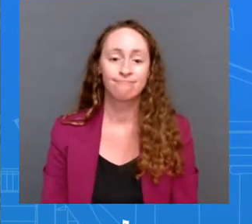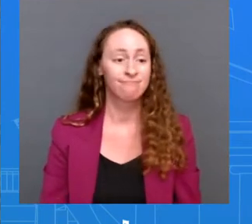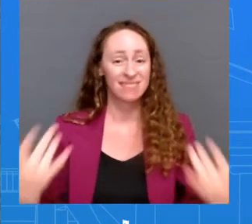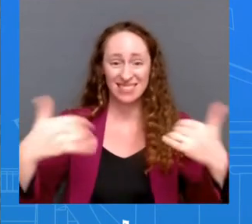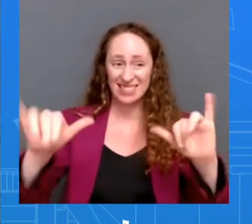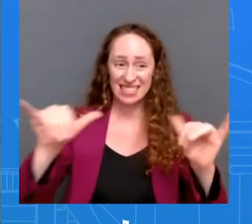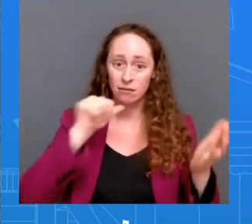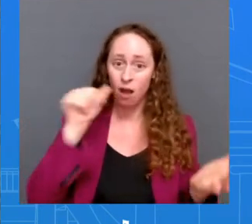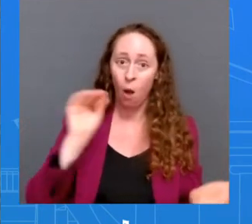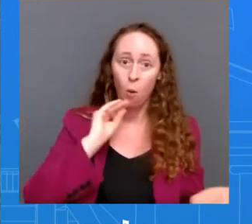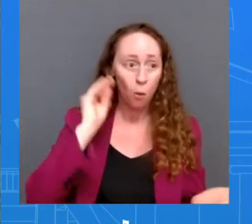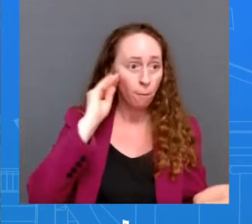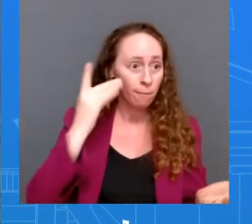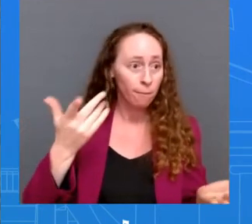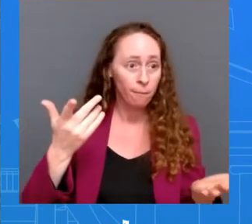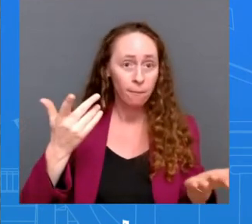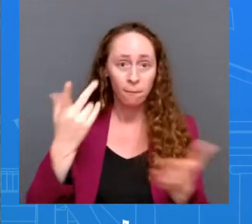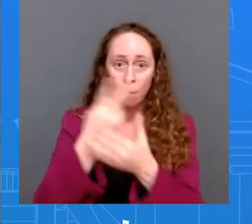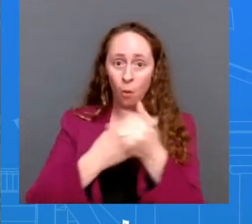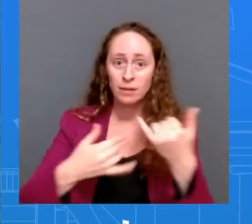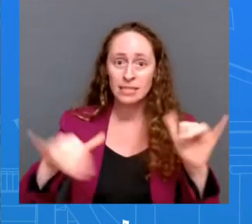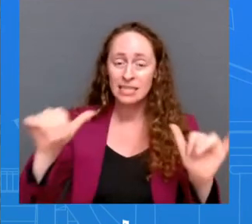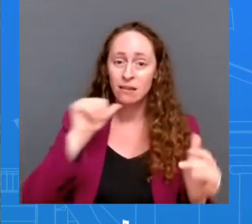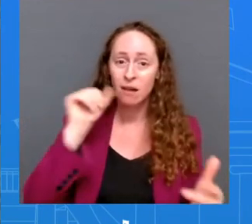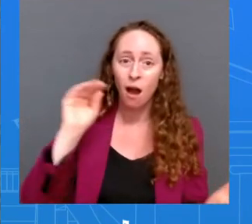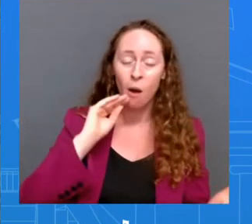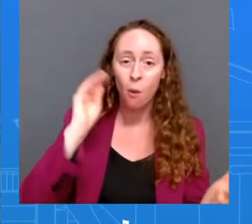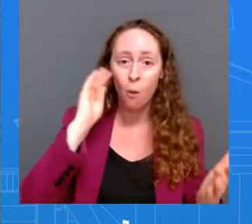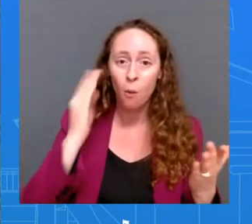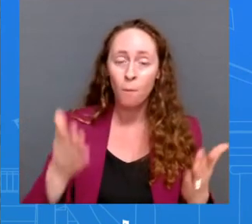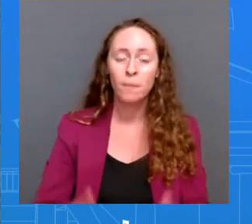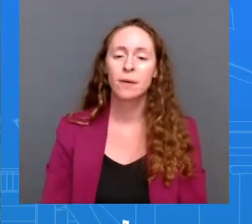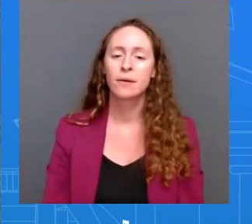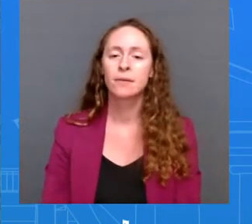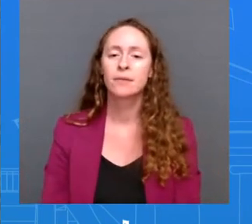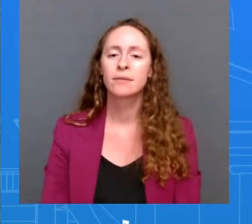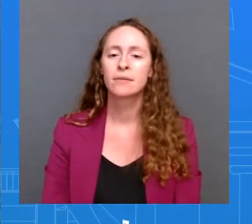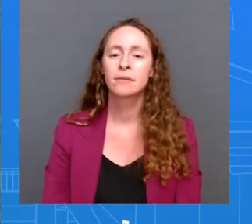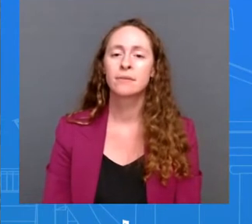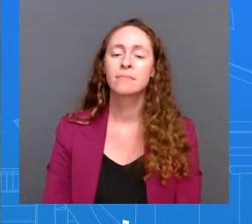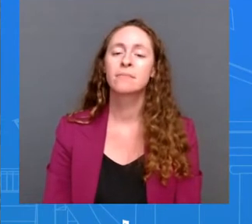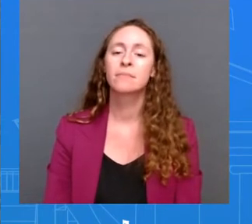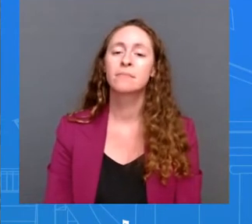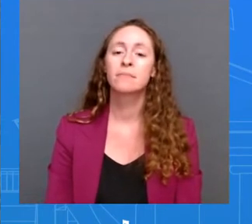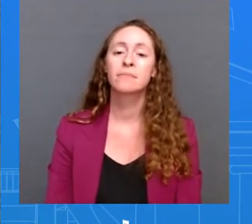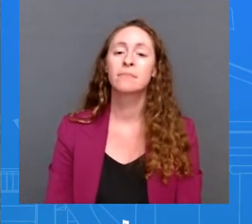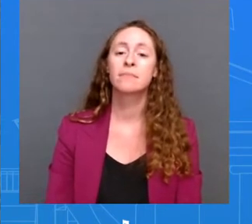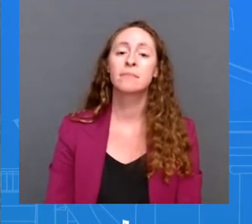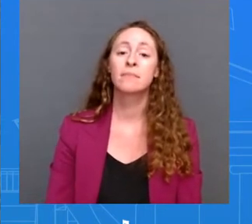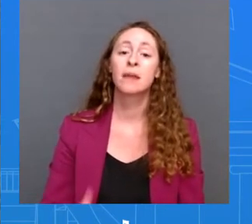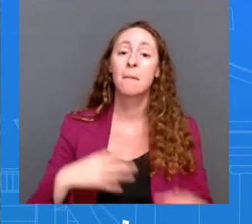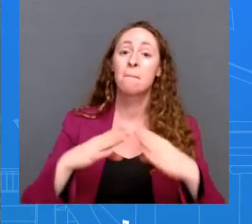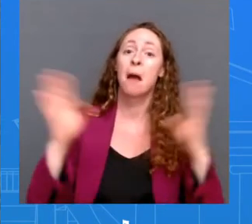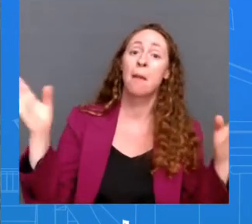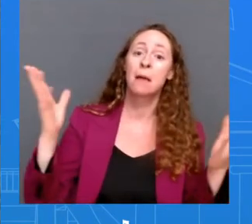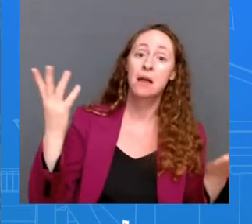that making it public had a direct line to bringing them home? Not yet, but we hope it will. We hope it will. We felt it was